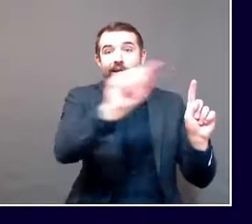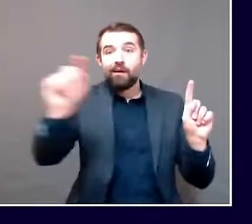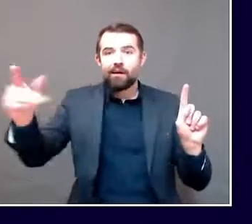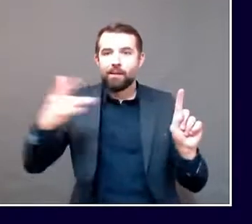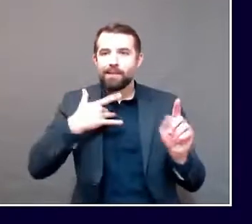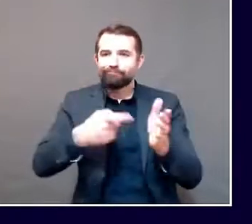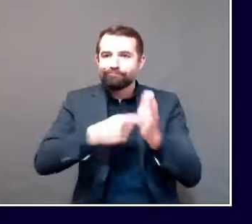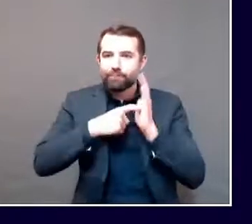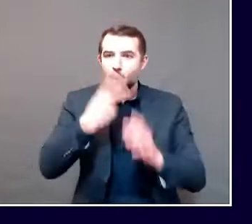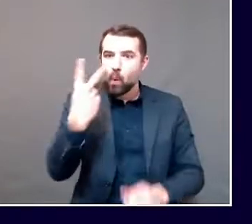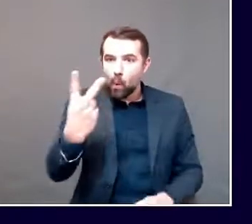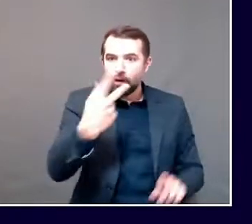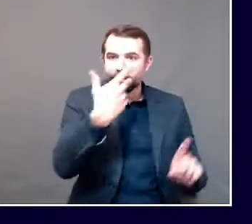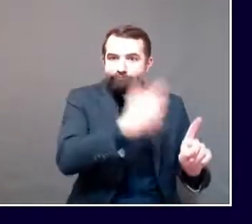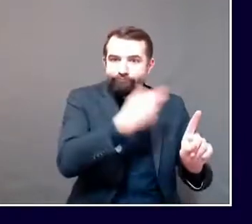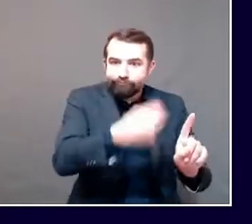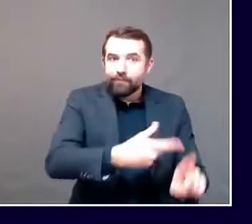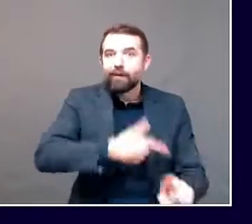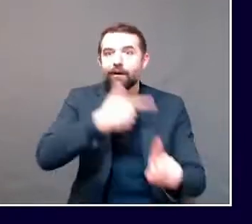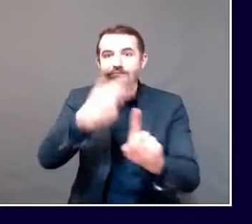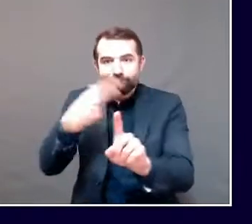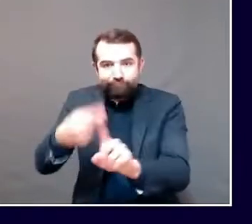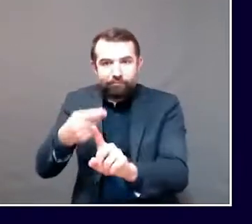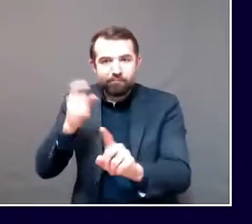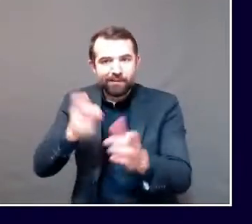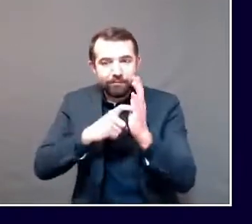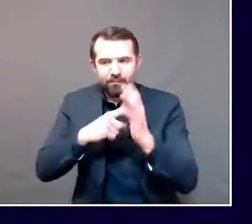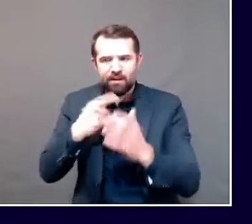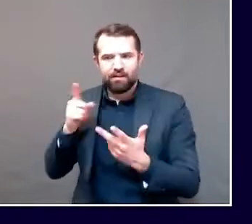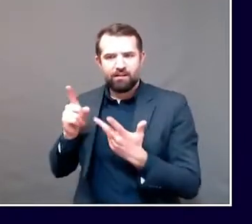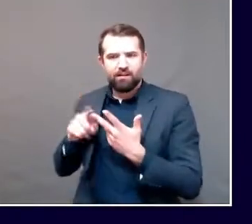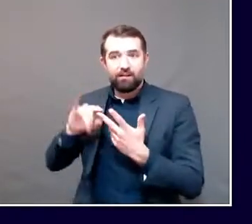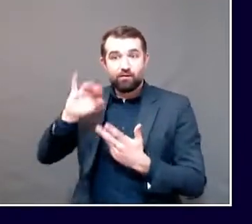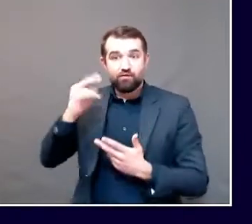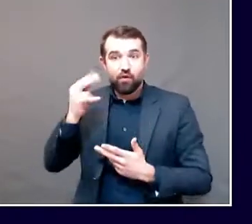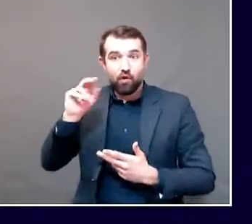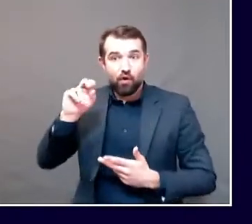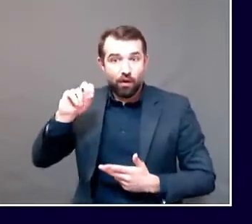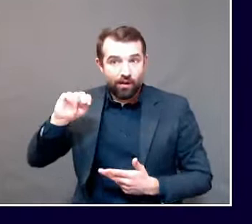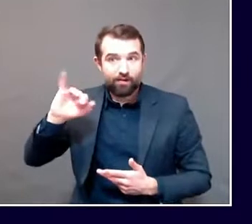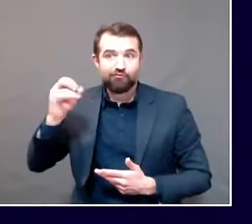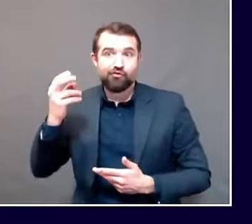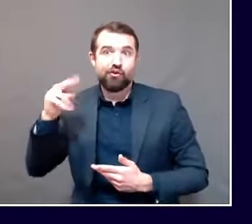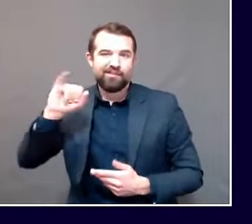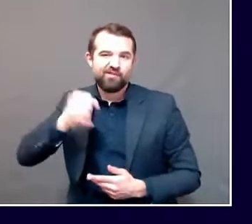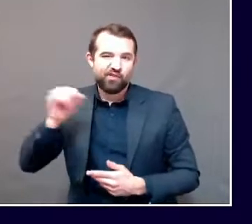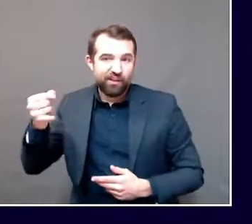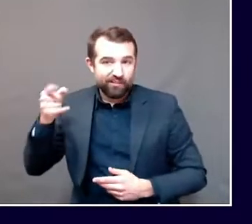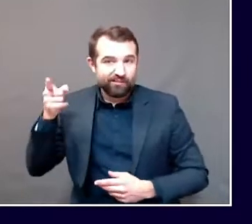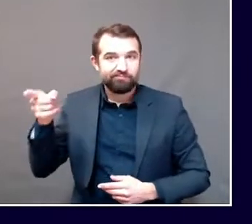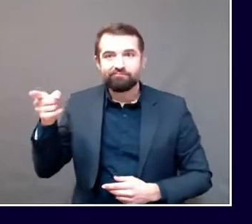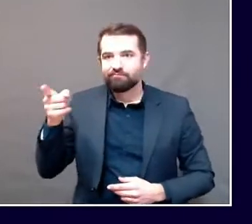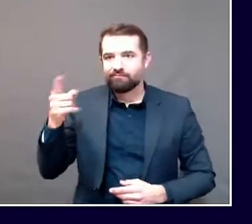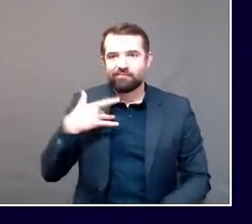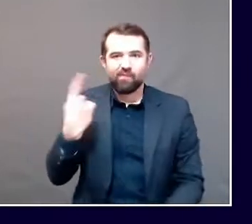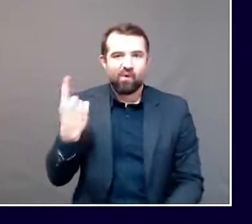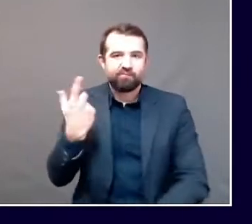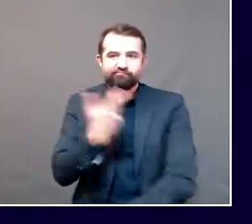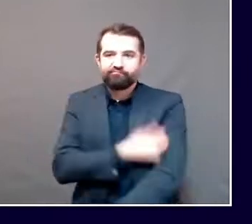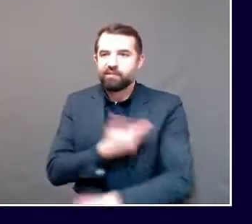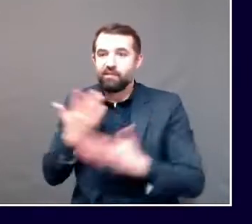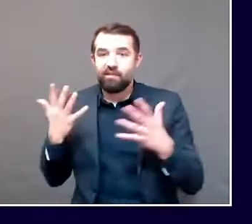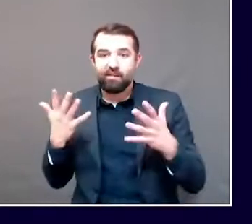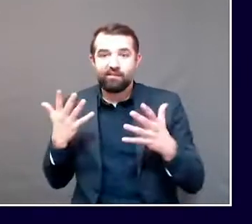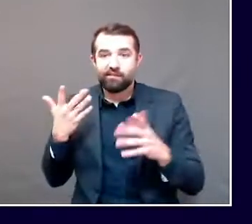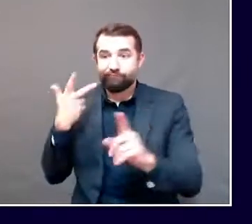it too only requires storage in that 2 to 8 degrees Celsius range, not the -80 range that the